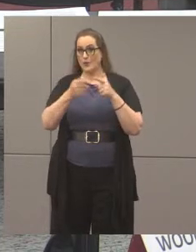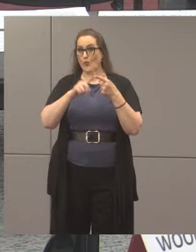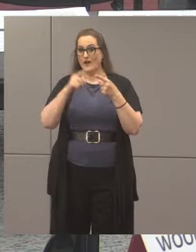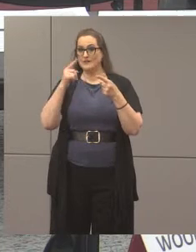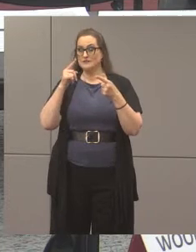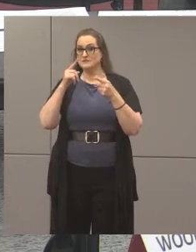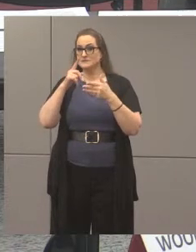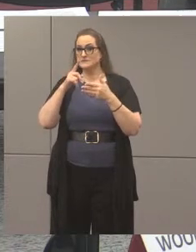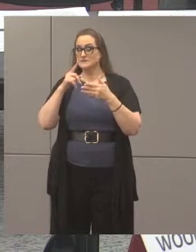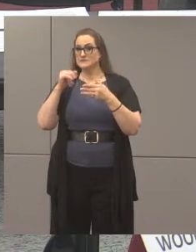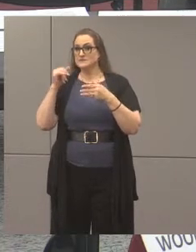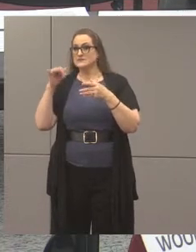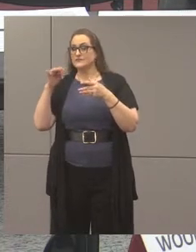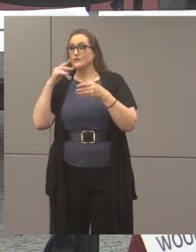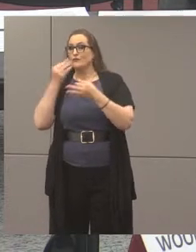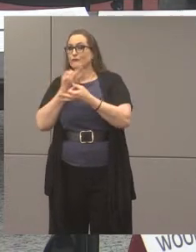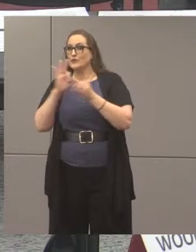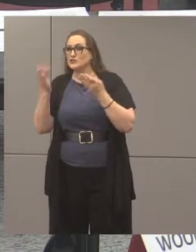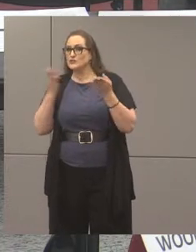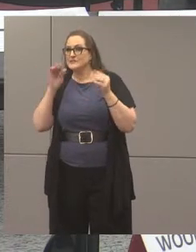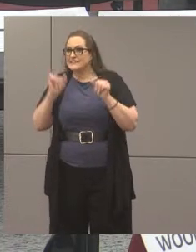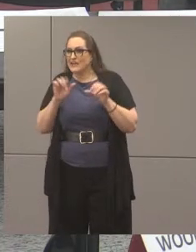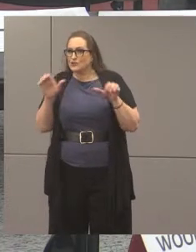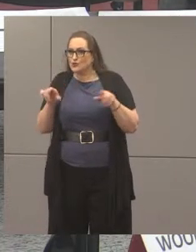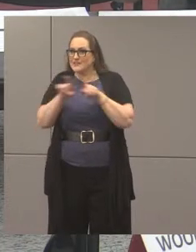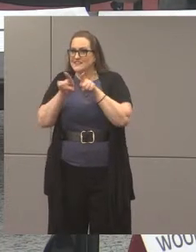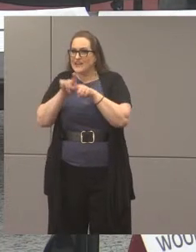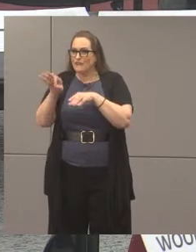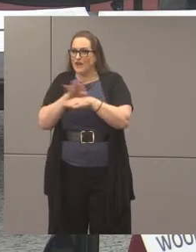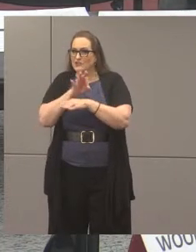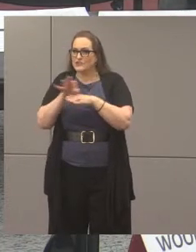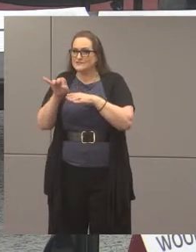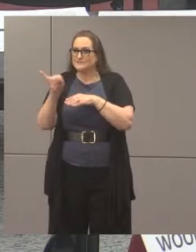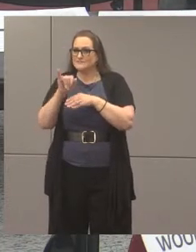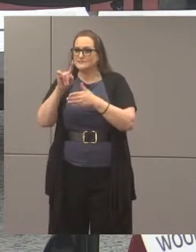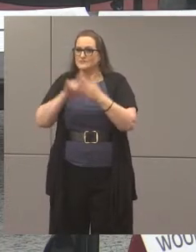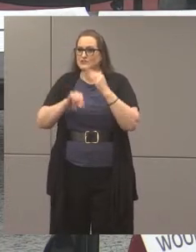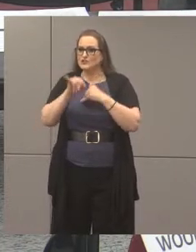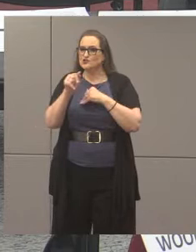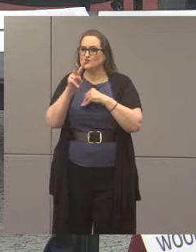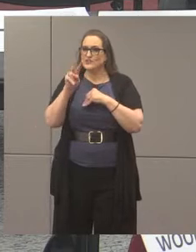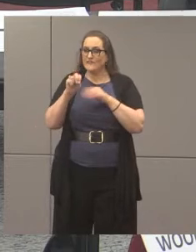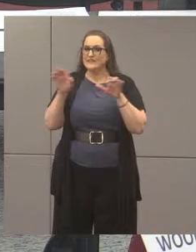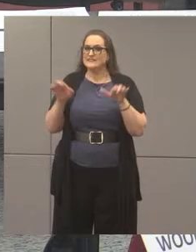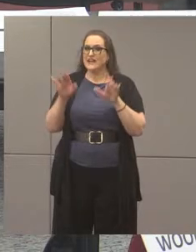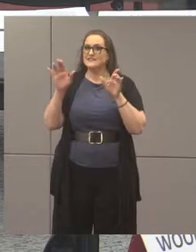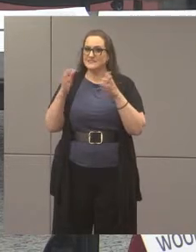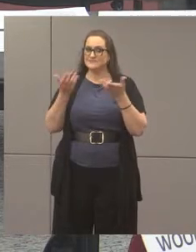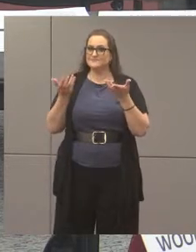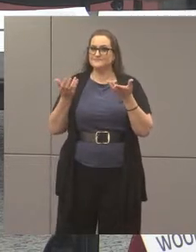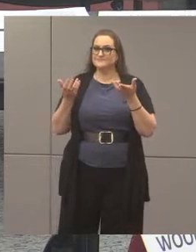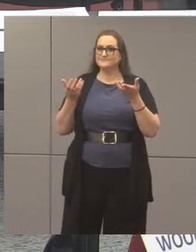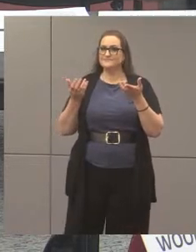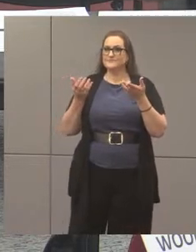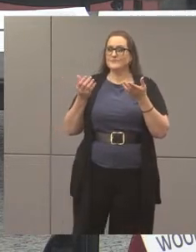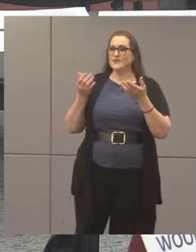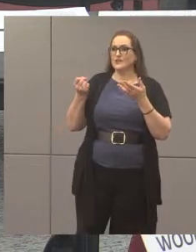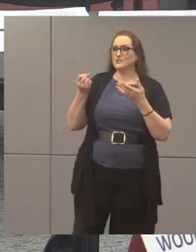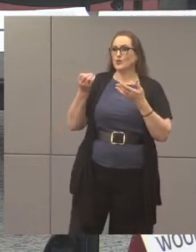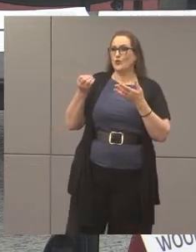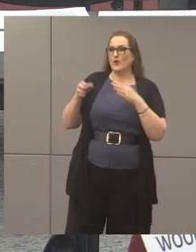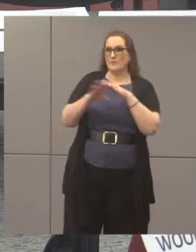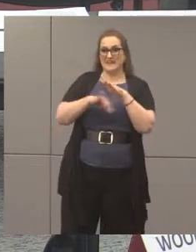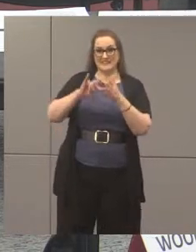free services can actually do the same functions as what Java does. So basically,